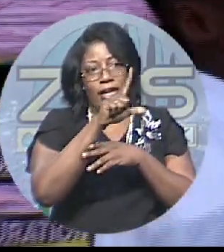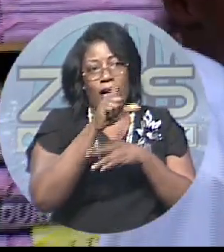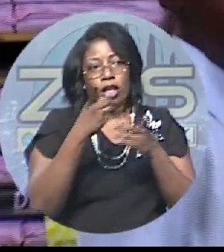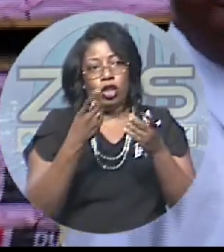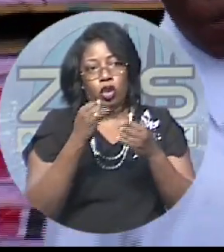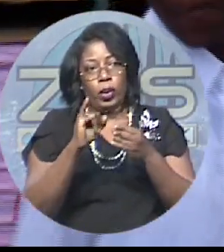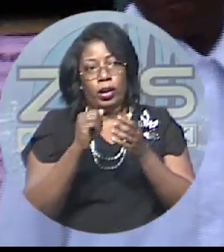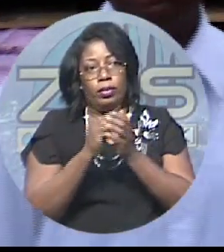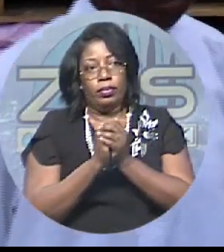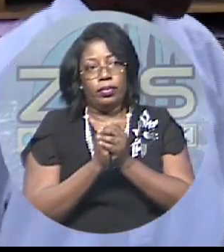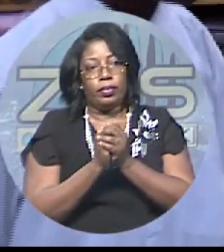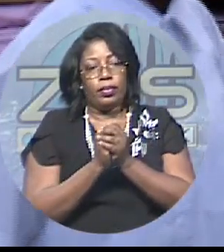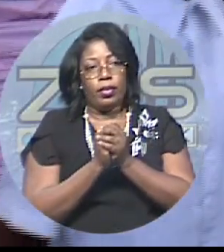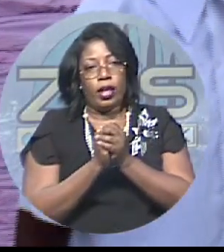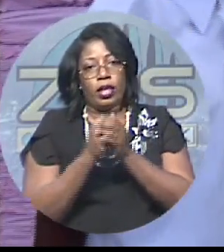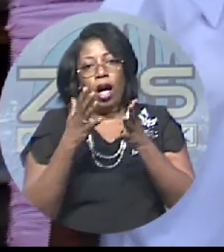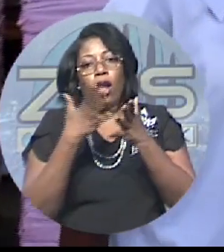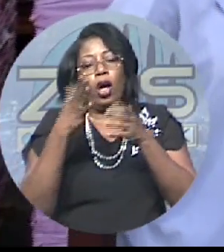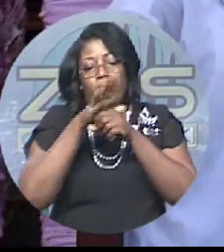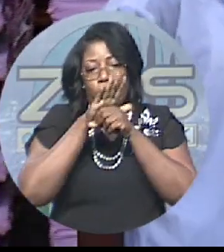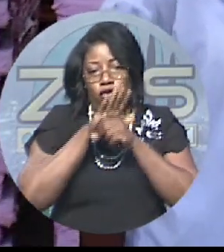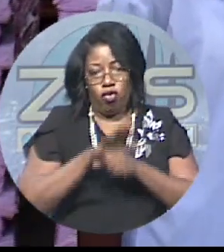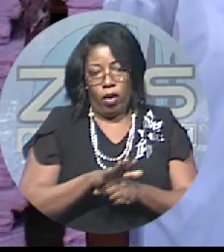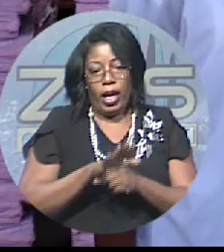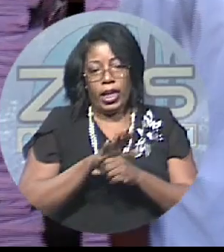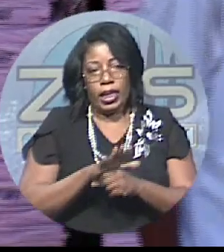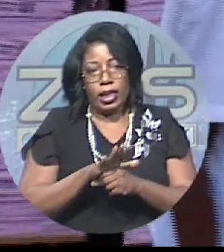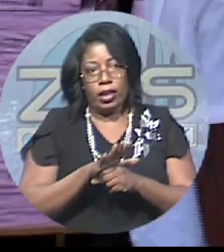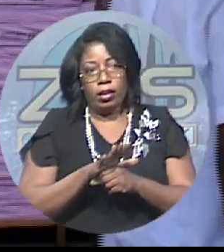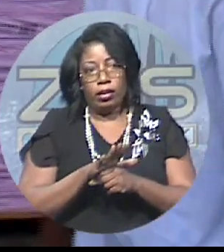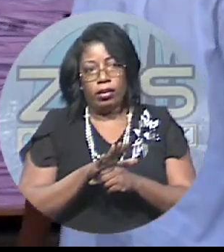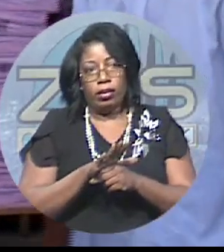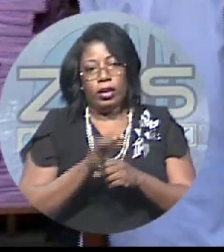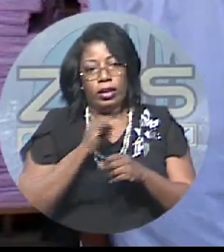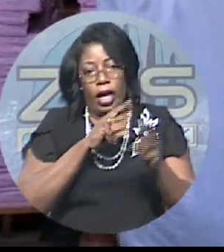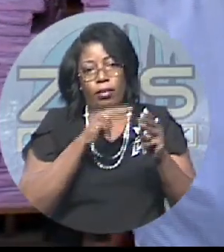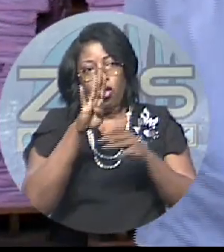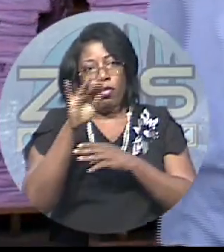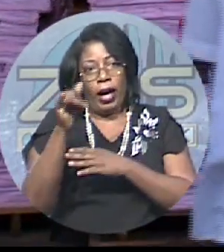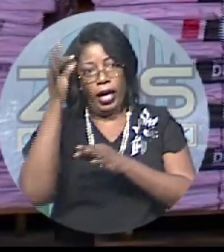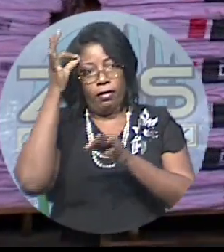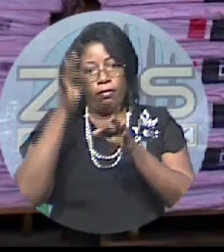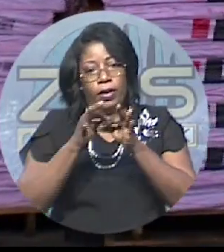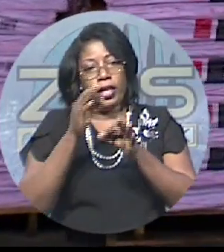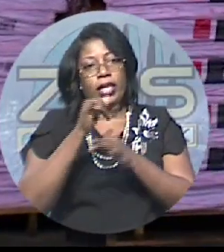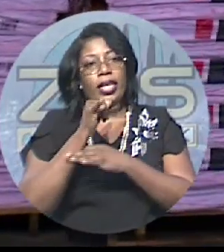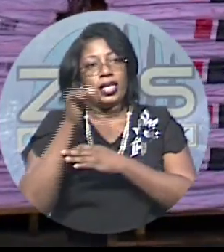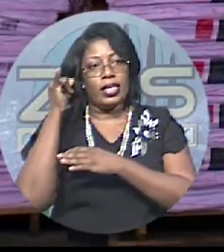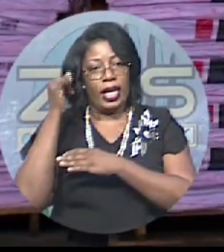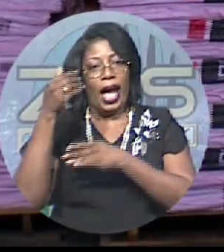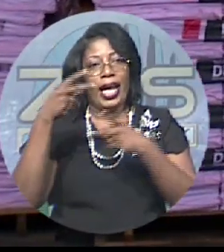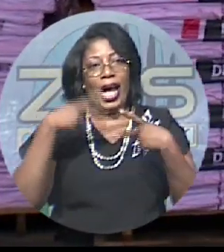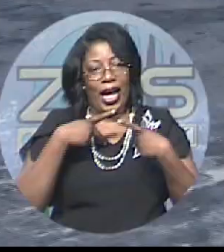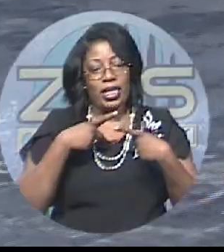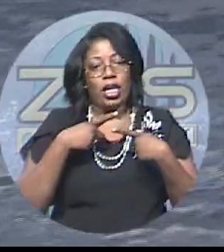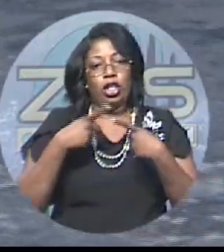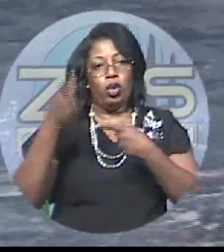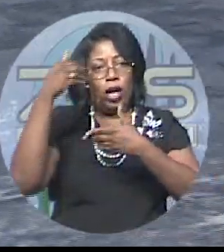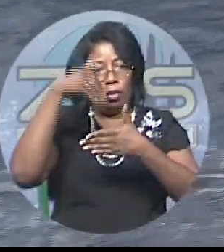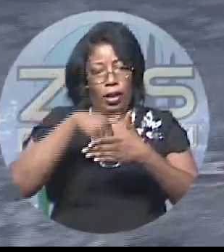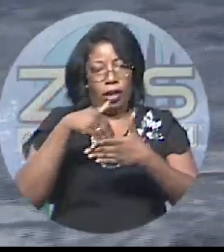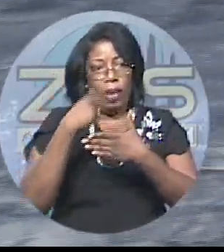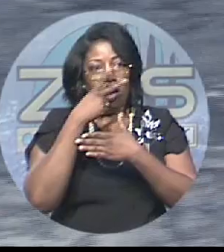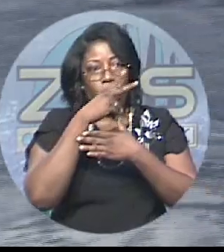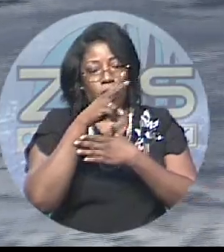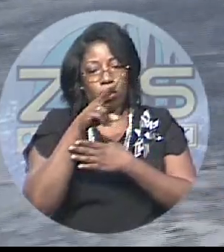strain, a lot of stress. I moved by faith yesterday. I had to come in. It's that bad. When you look